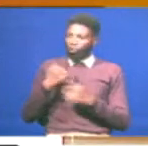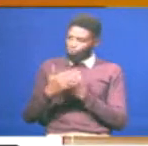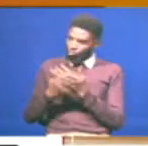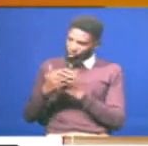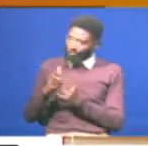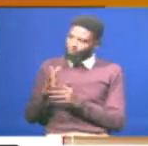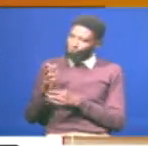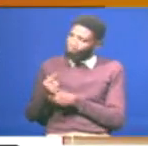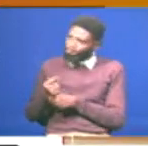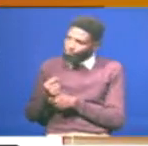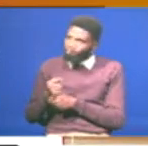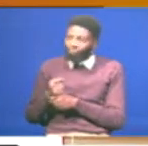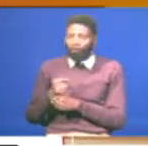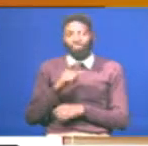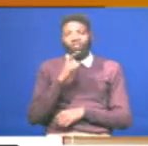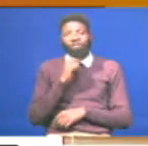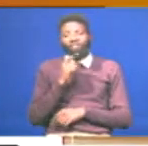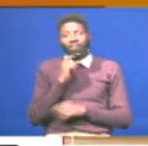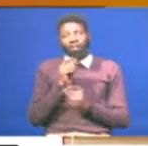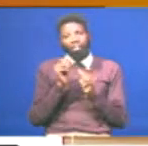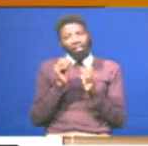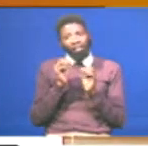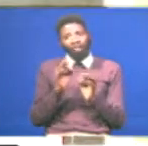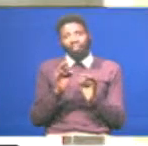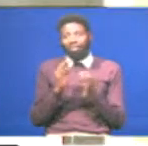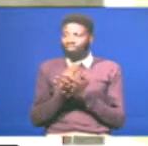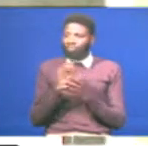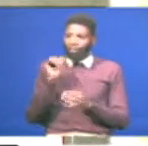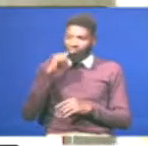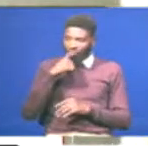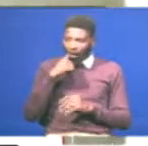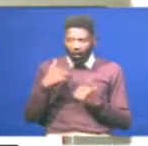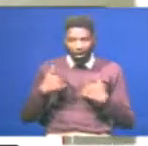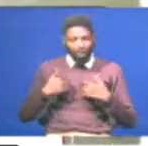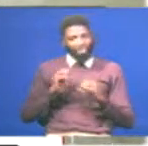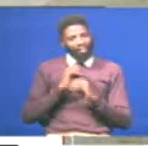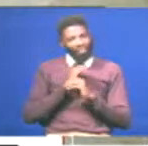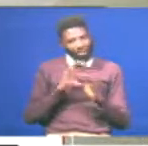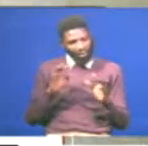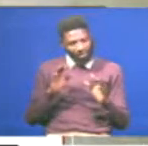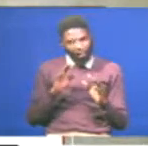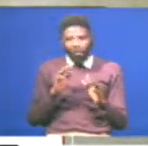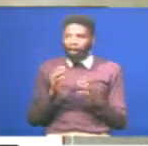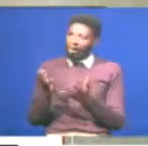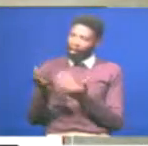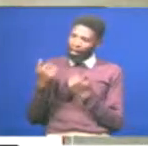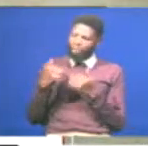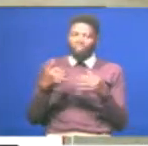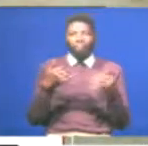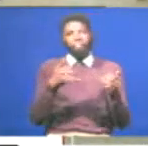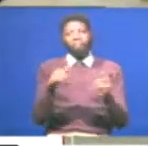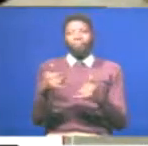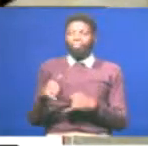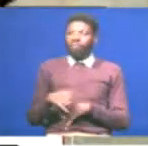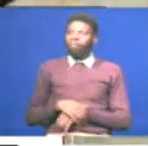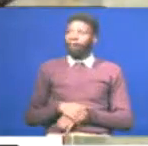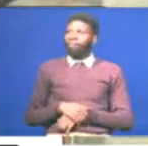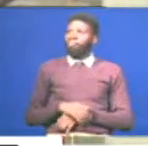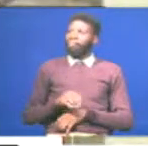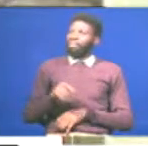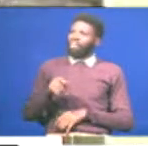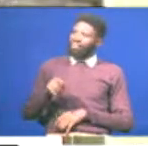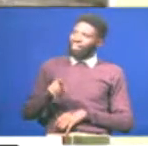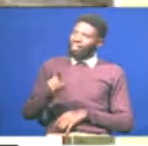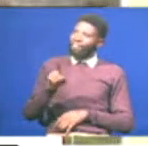"Dad, if you don't have anything interesting to do, come we play," you know. For her, that was